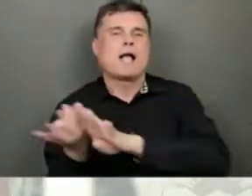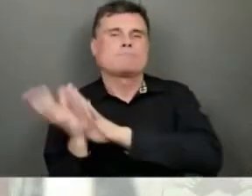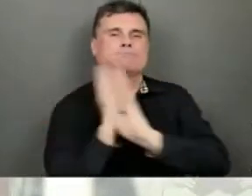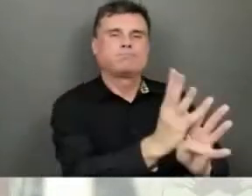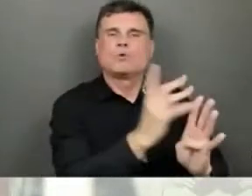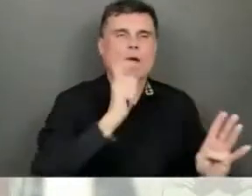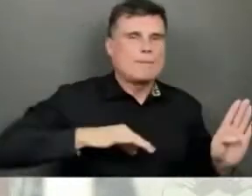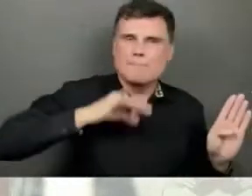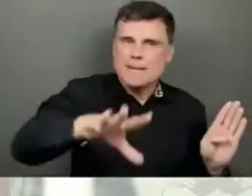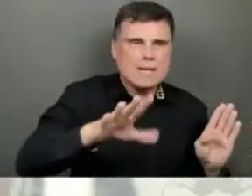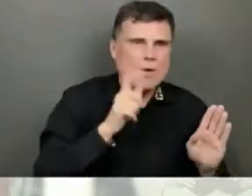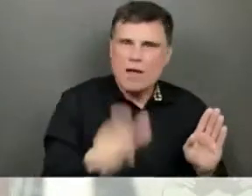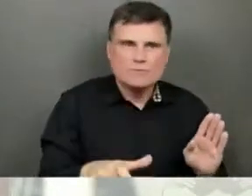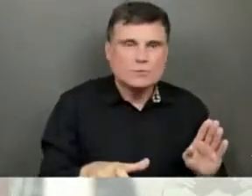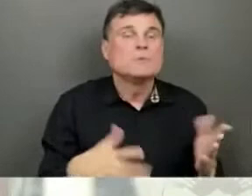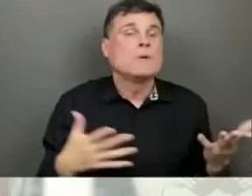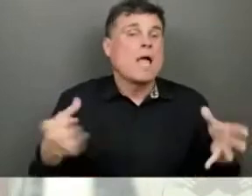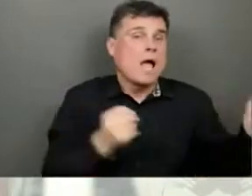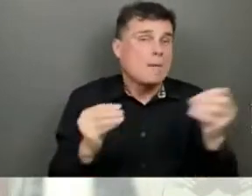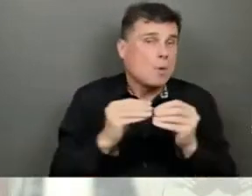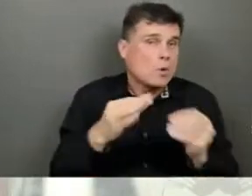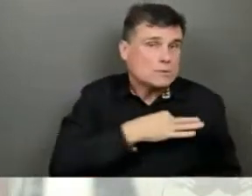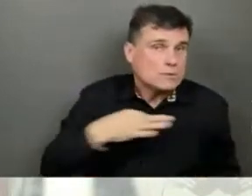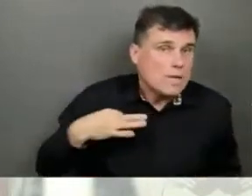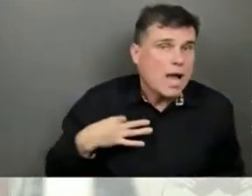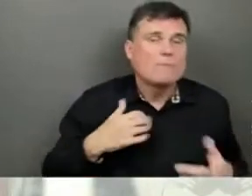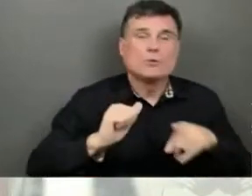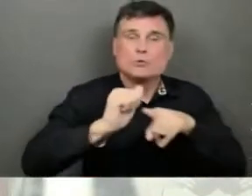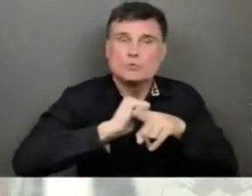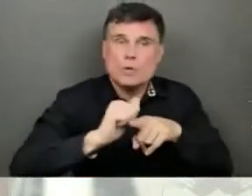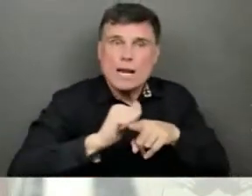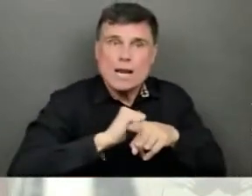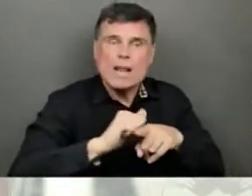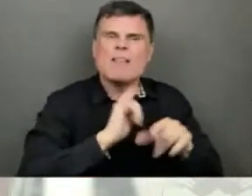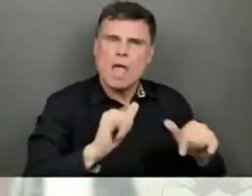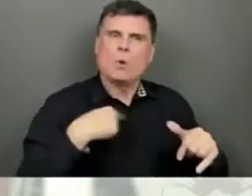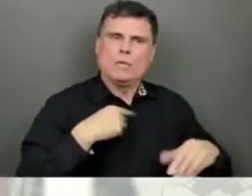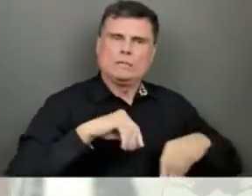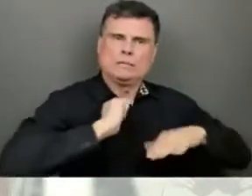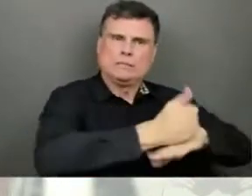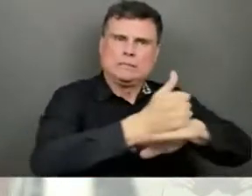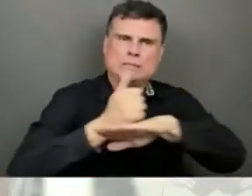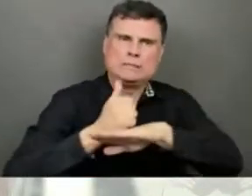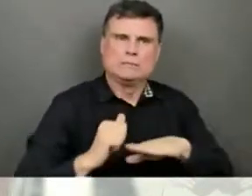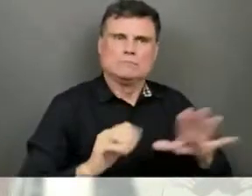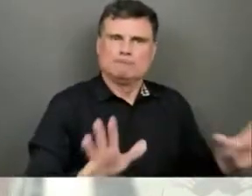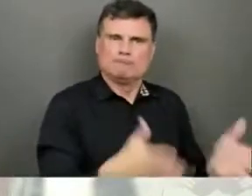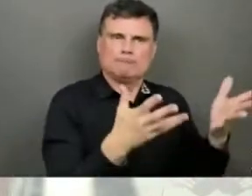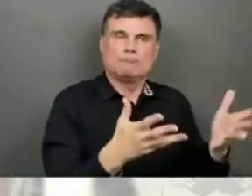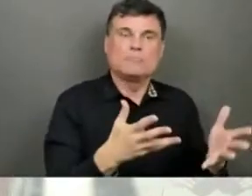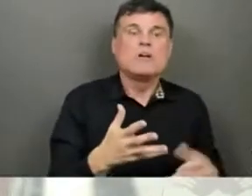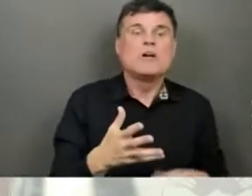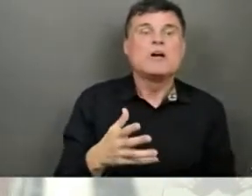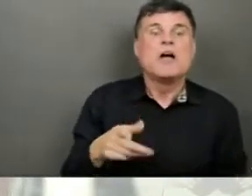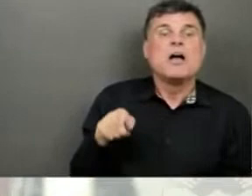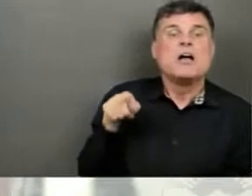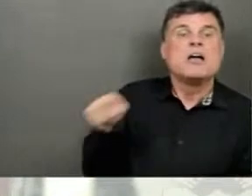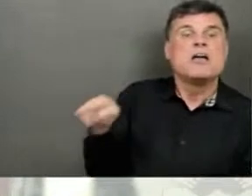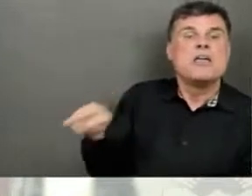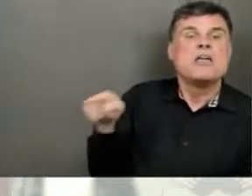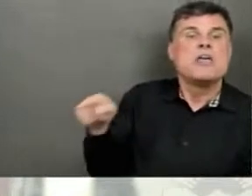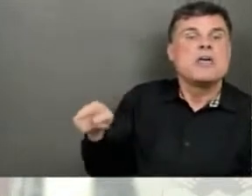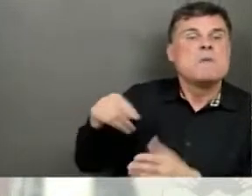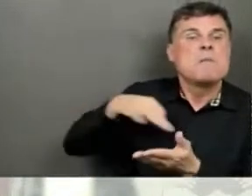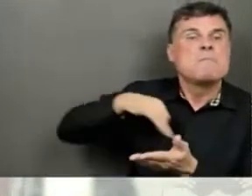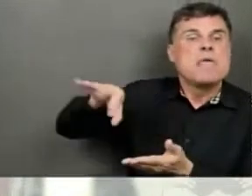more staff. That's the way to do it. And I'd say this to the federal government and everybody else. We believe and we know that